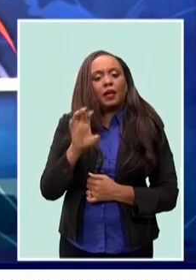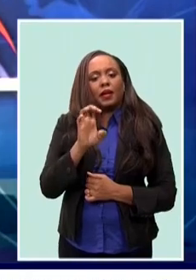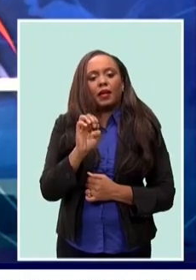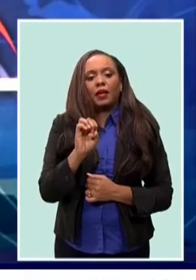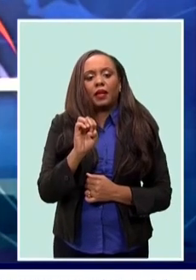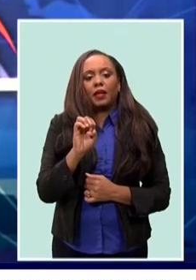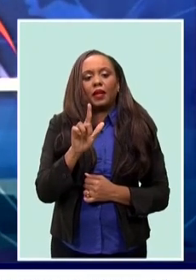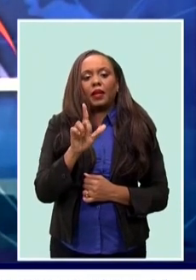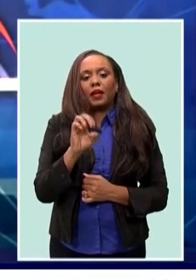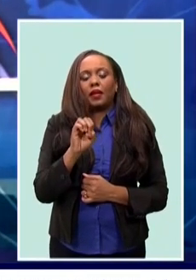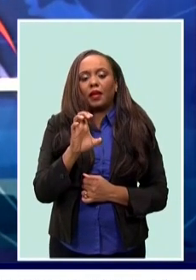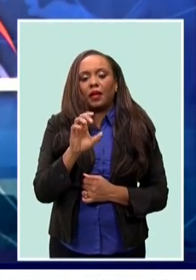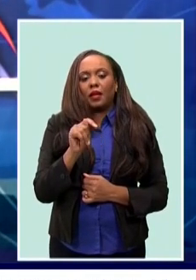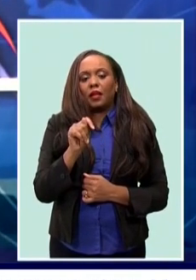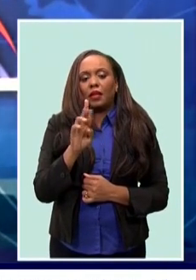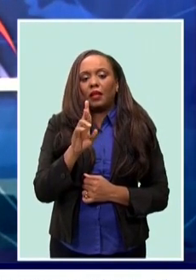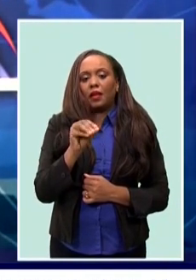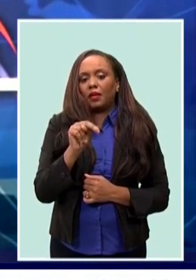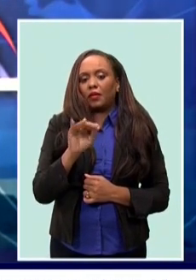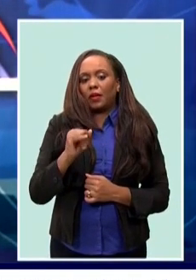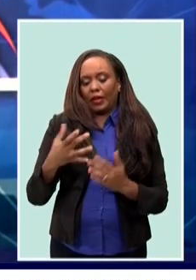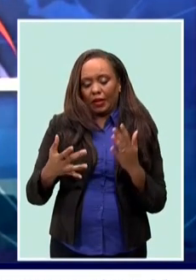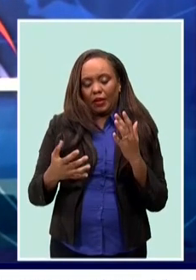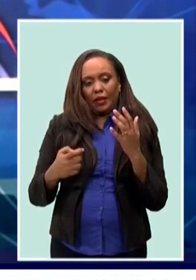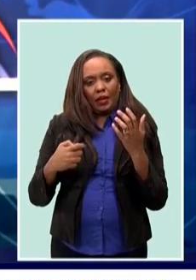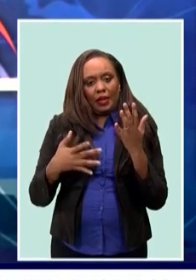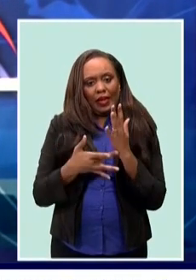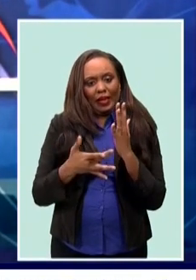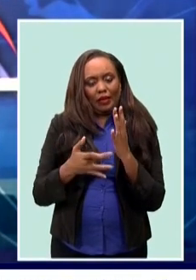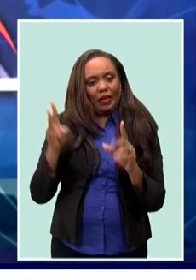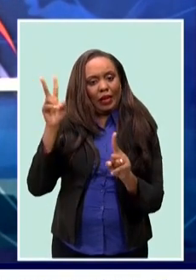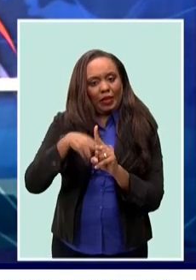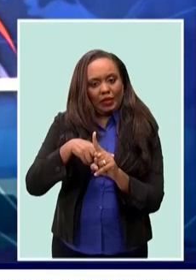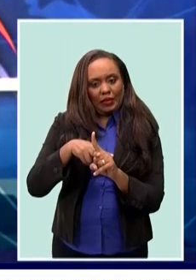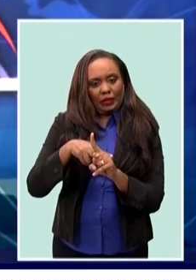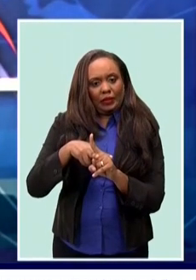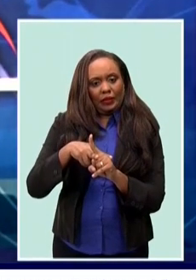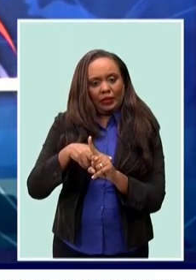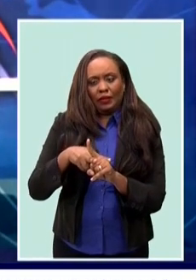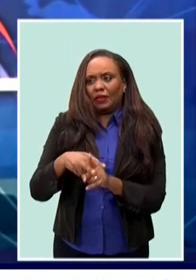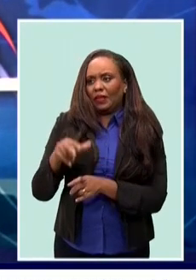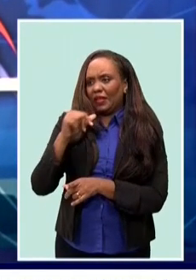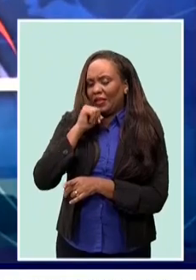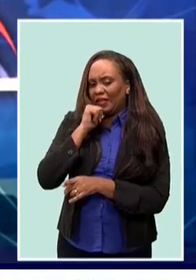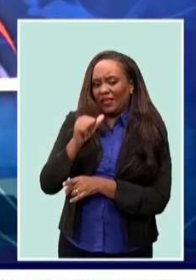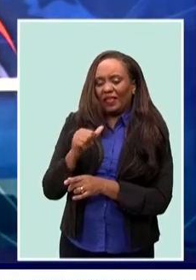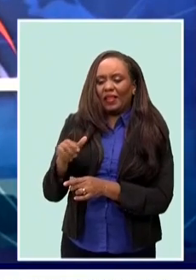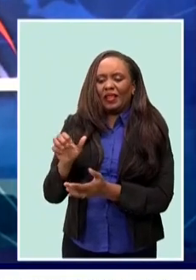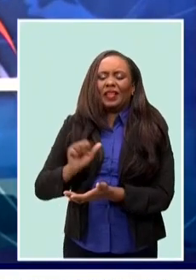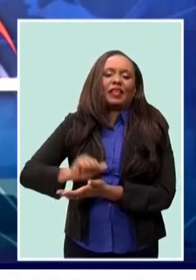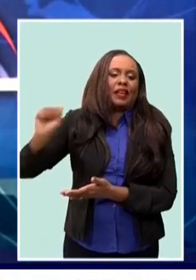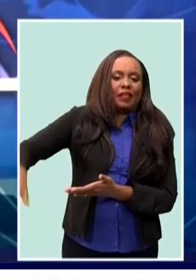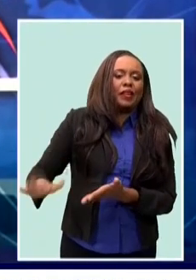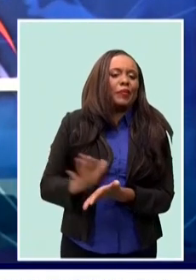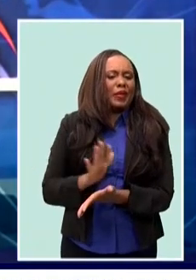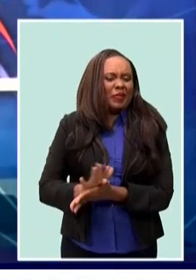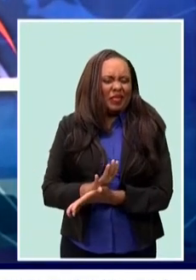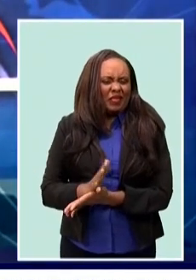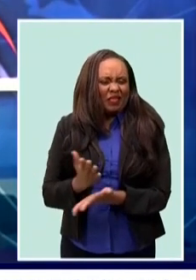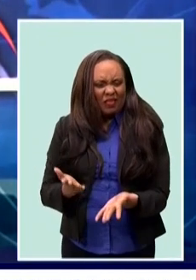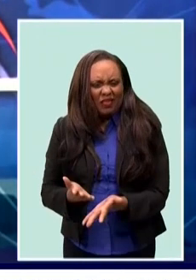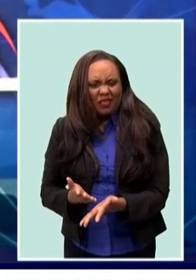century and recognize electronic application as a must. Senator Mo revealed there is no plan to get rid of the government printery, noting that